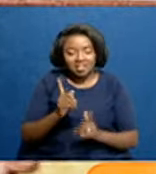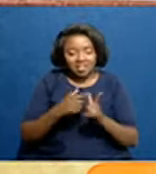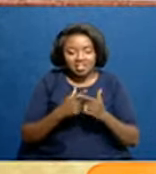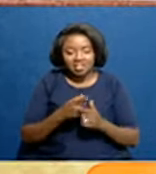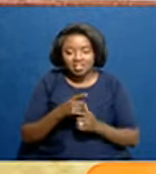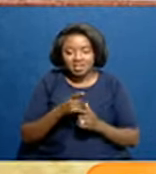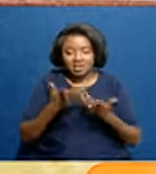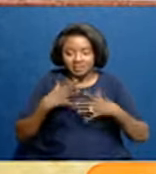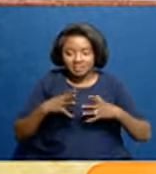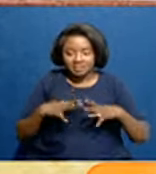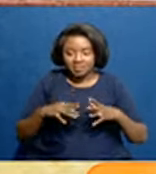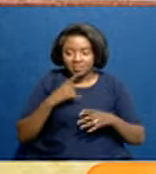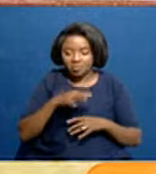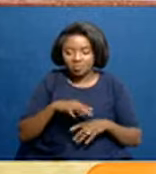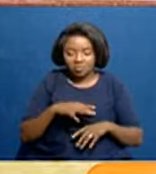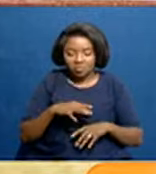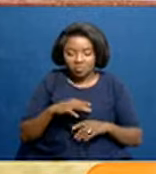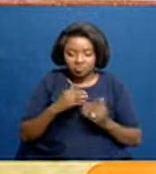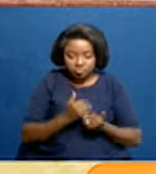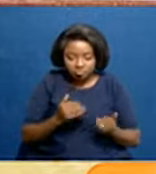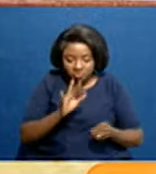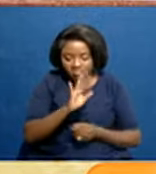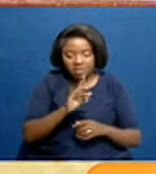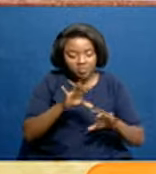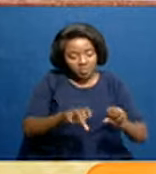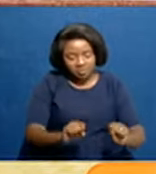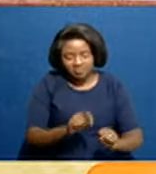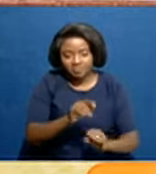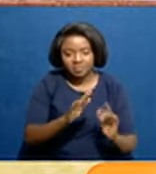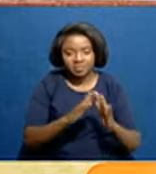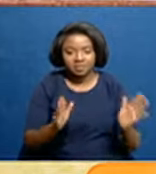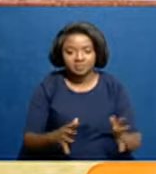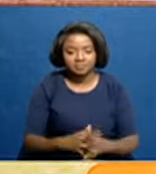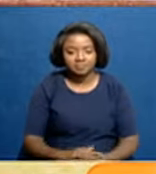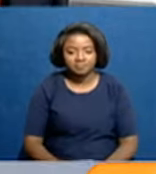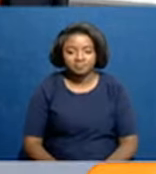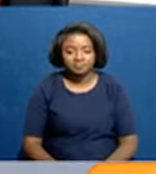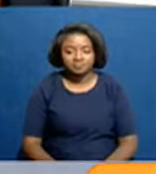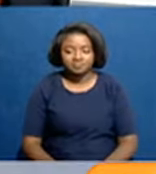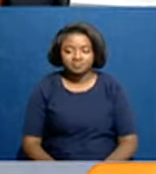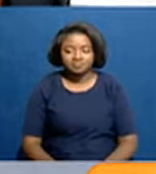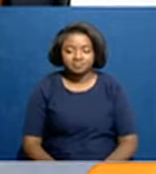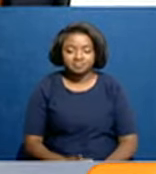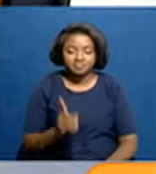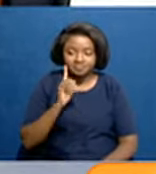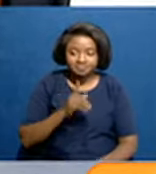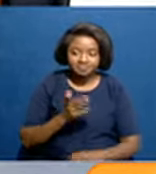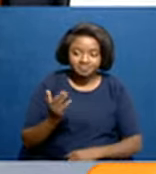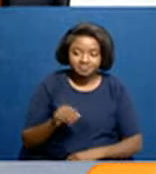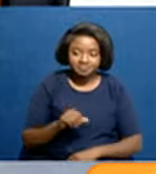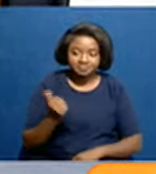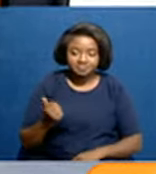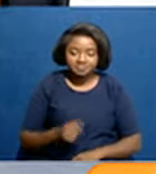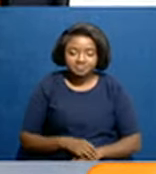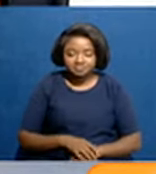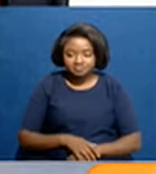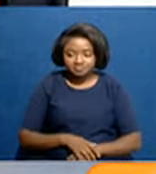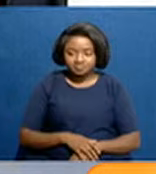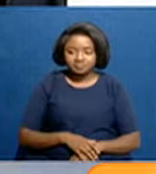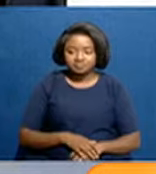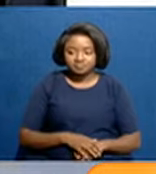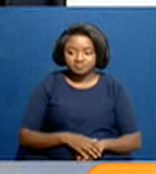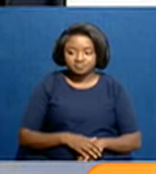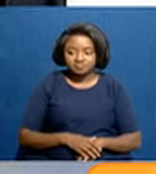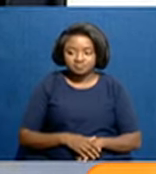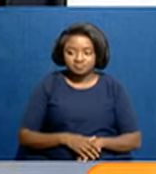The people who inherit you, your kids, they will take over. Michael Washaga says, what happens to tenants who have